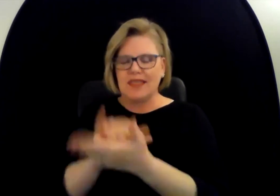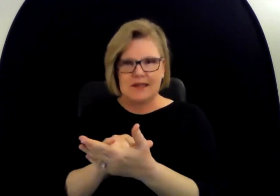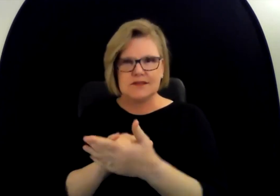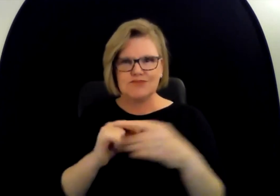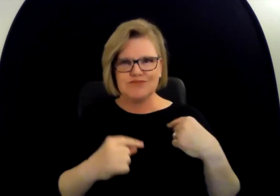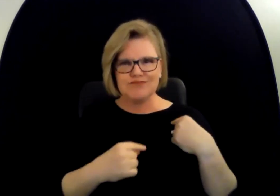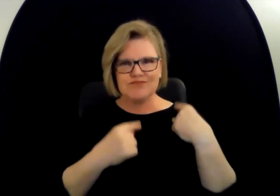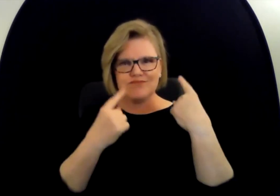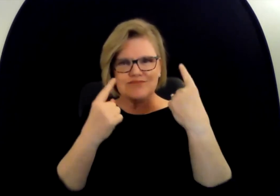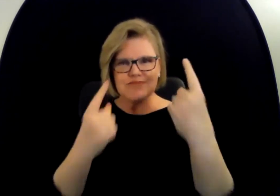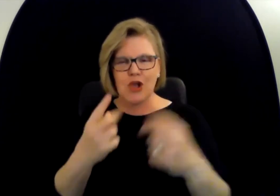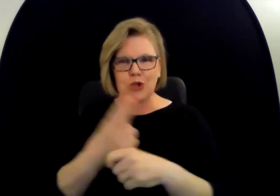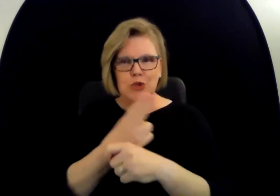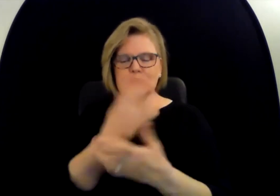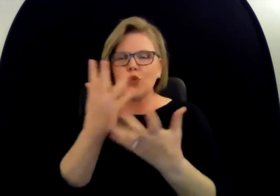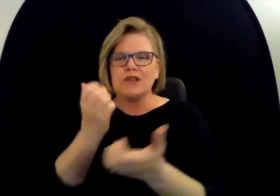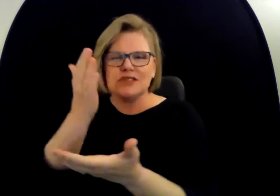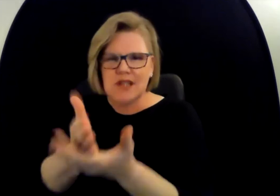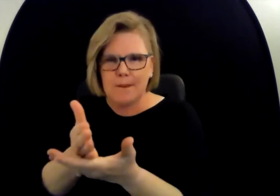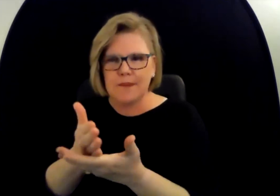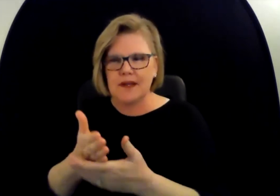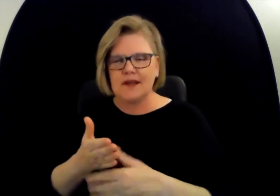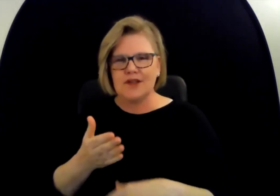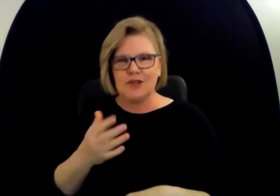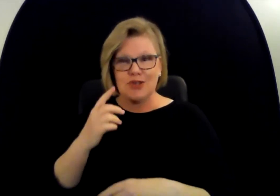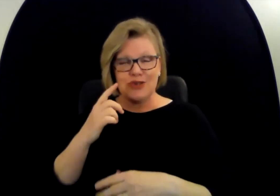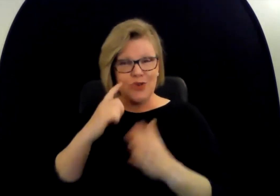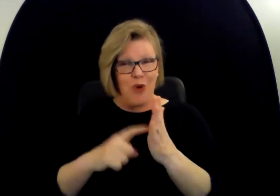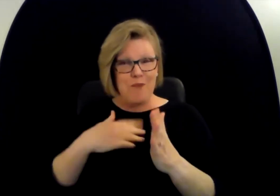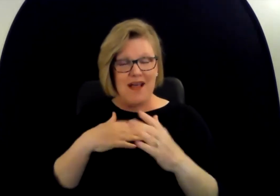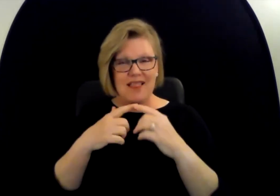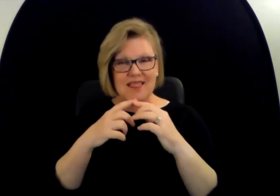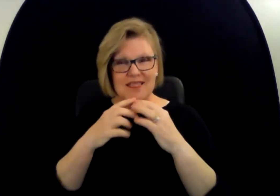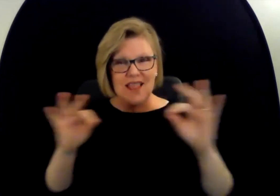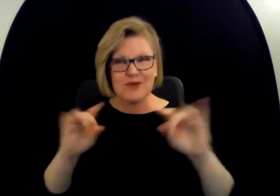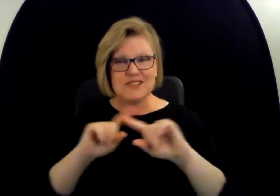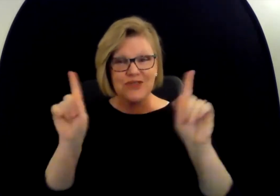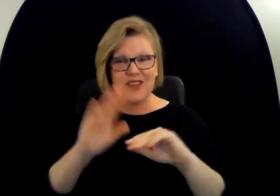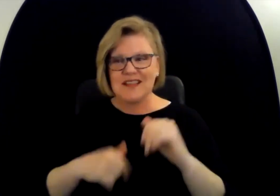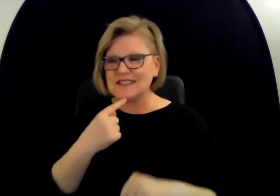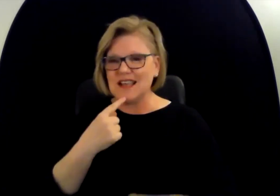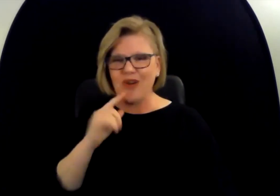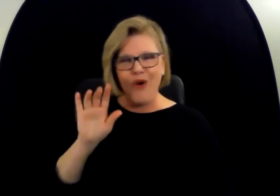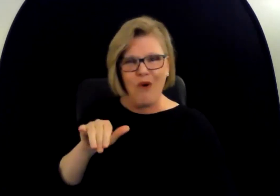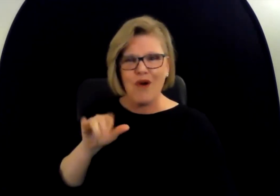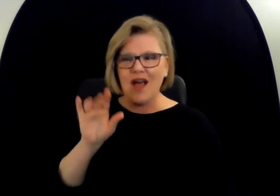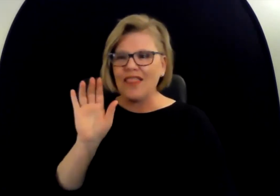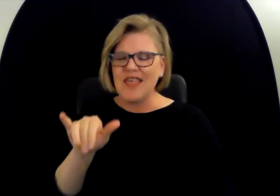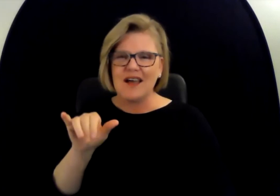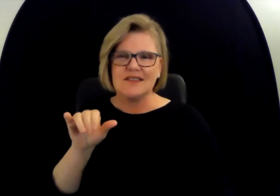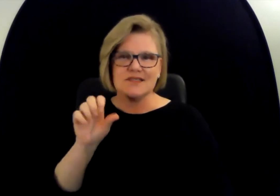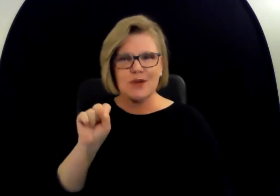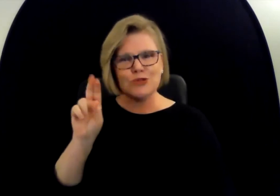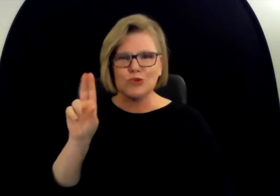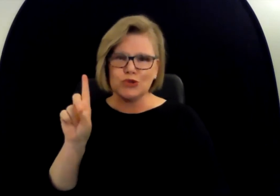is harming them? Even you notice my language is different than just saying, oh, this is substance use disorder.